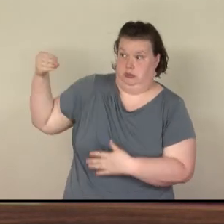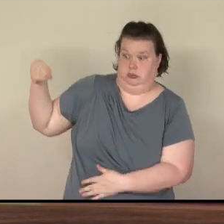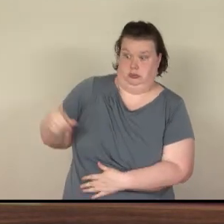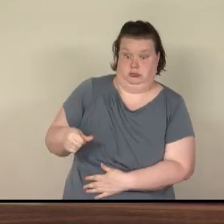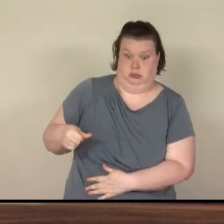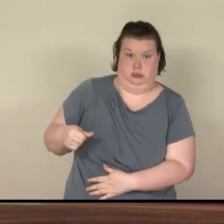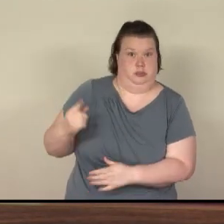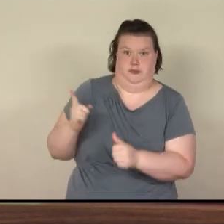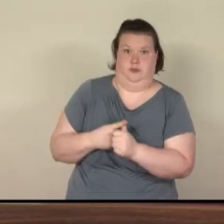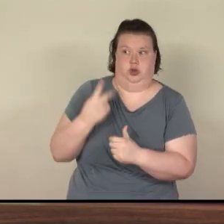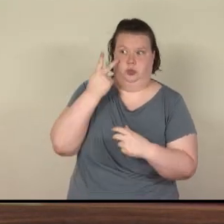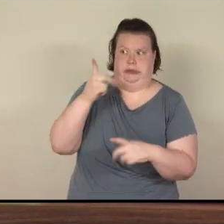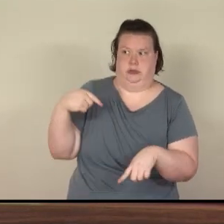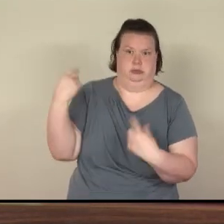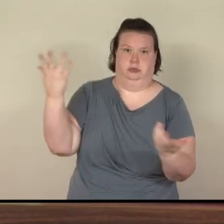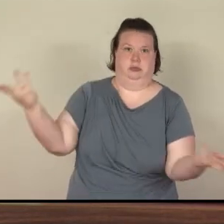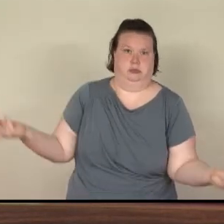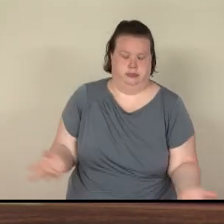first one we've seen.